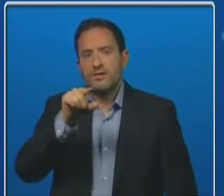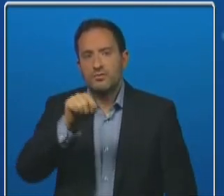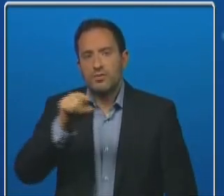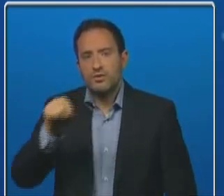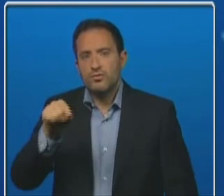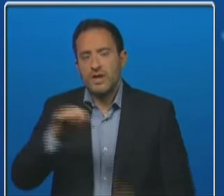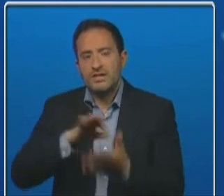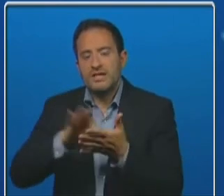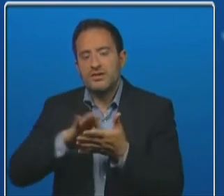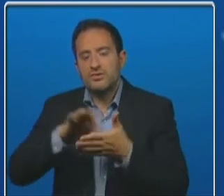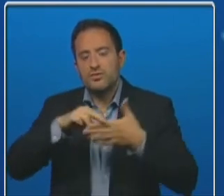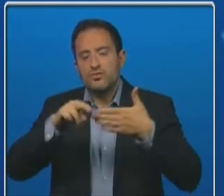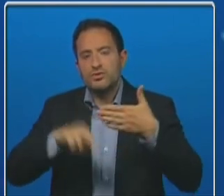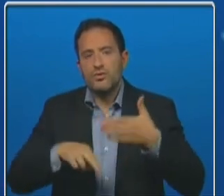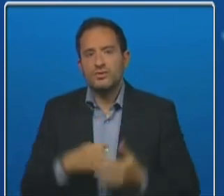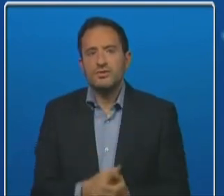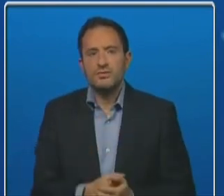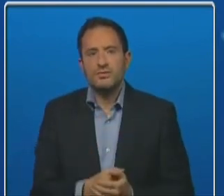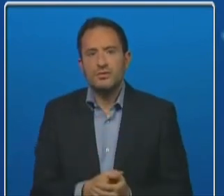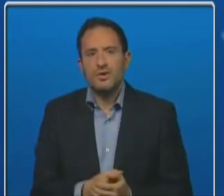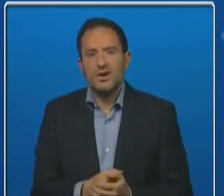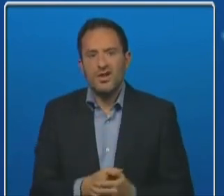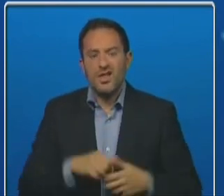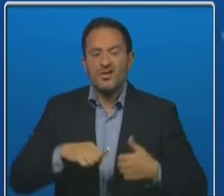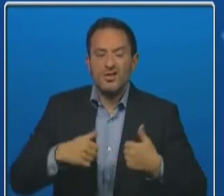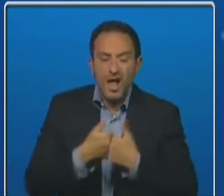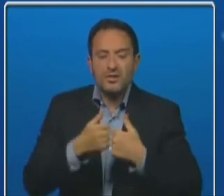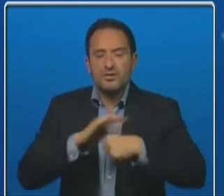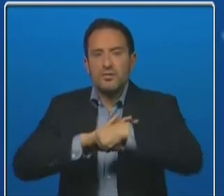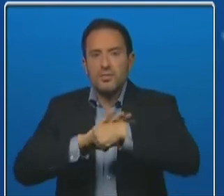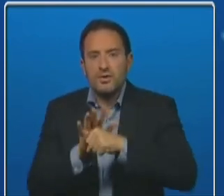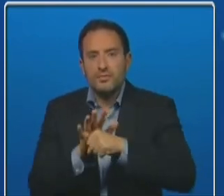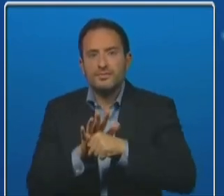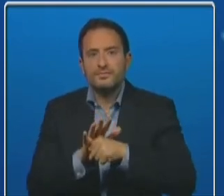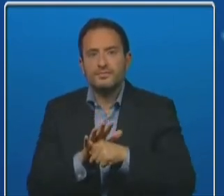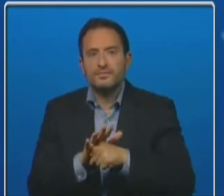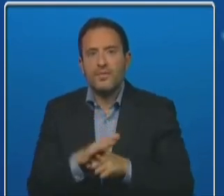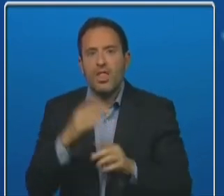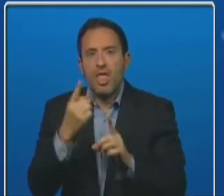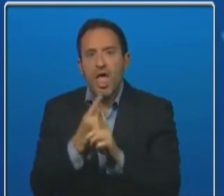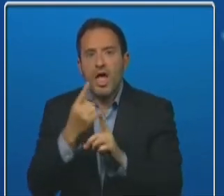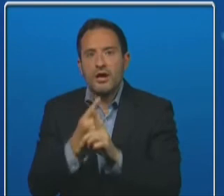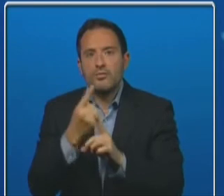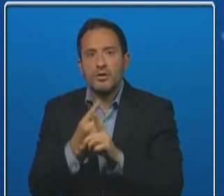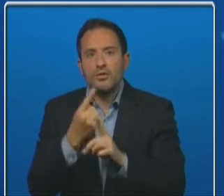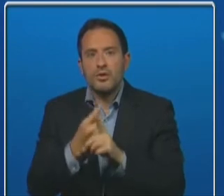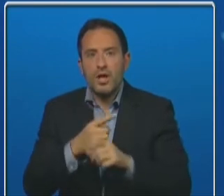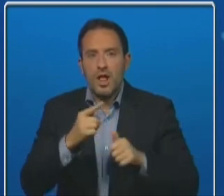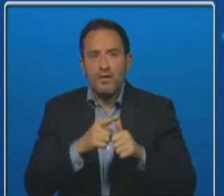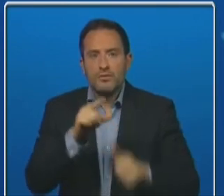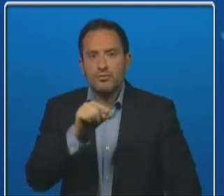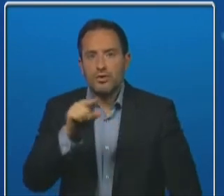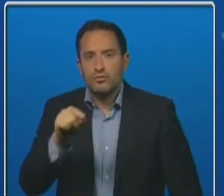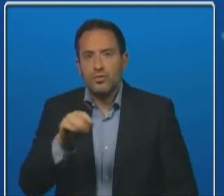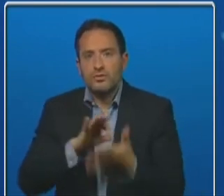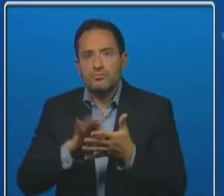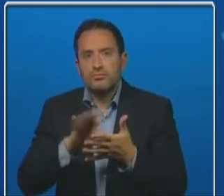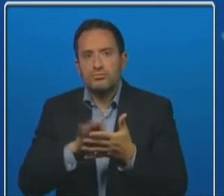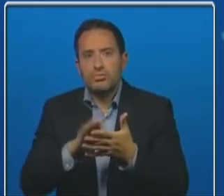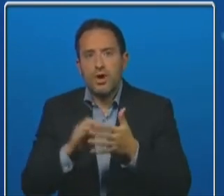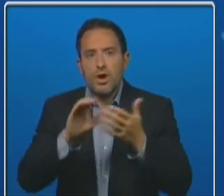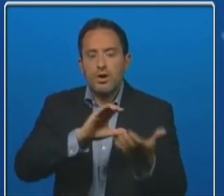census results. Despite all the challenges of the pandemic, the completeness and accuracy of these first 2020 census results are comparable with